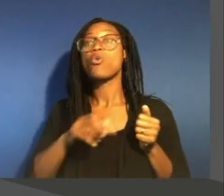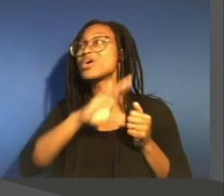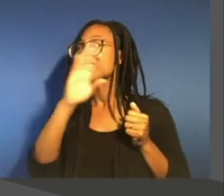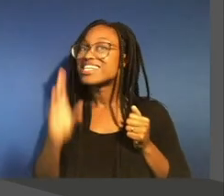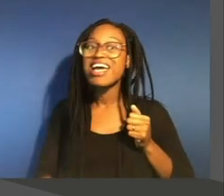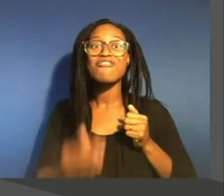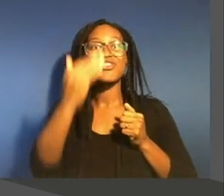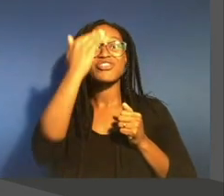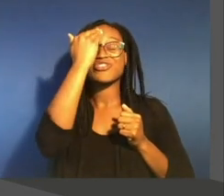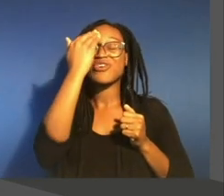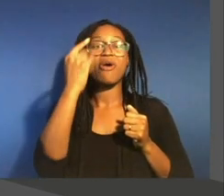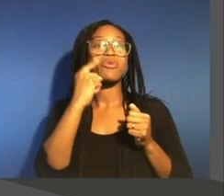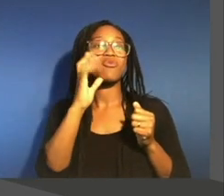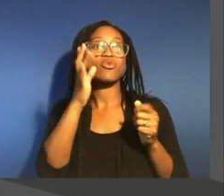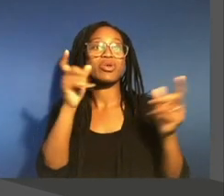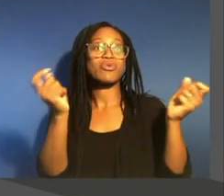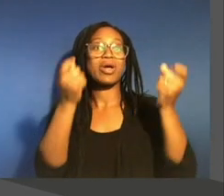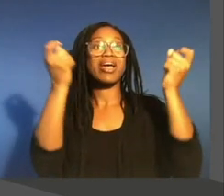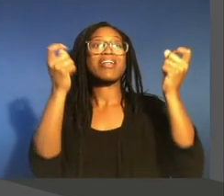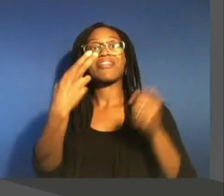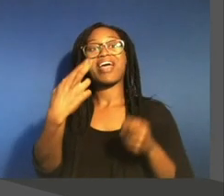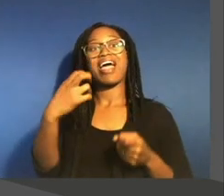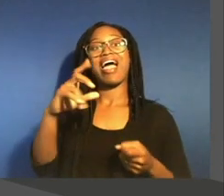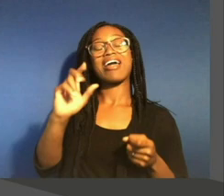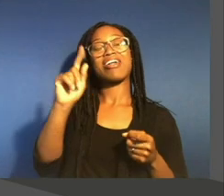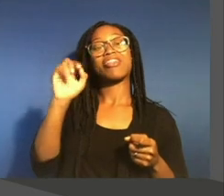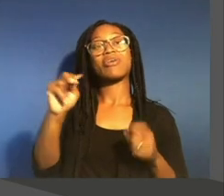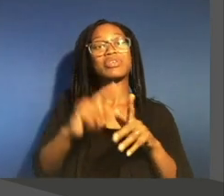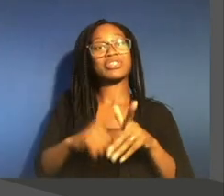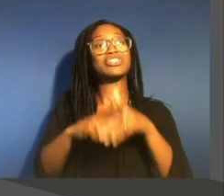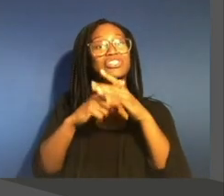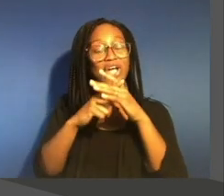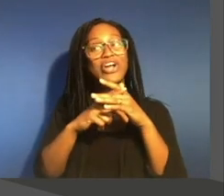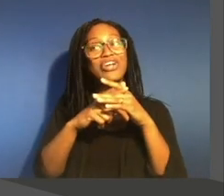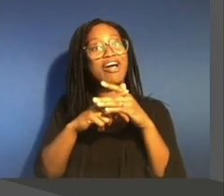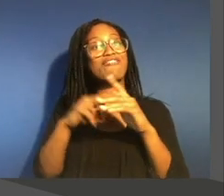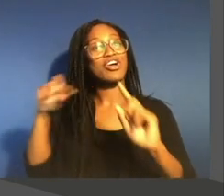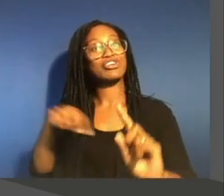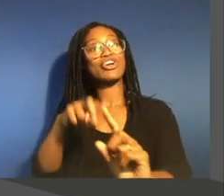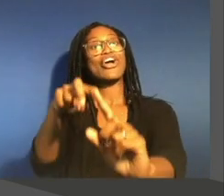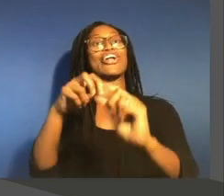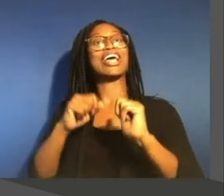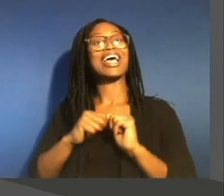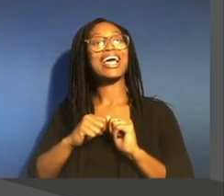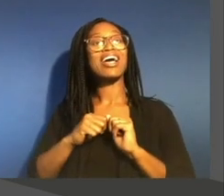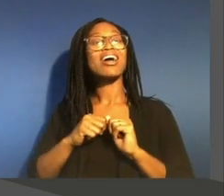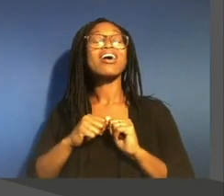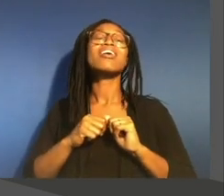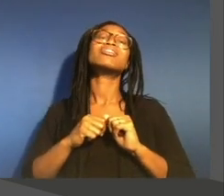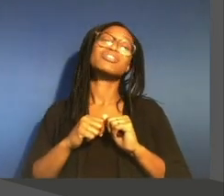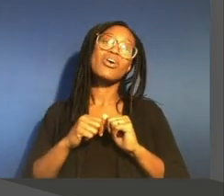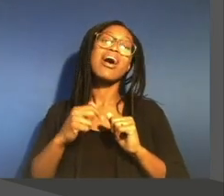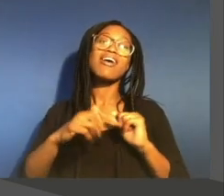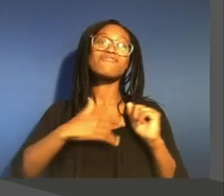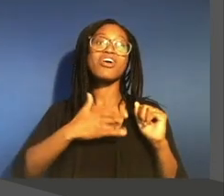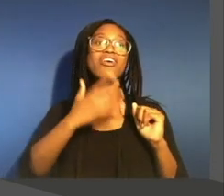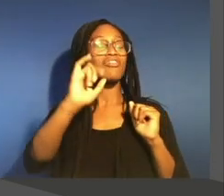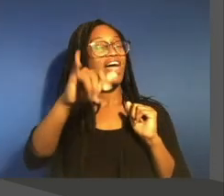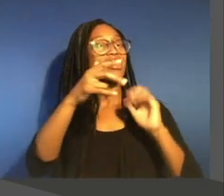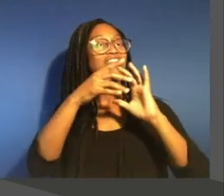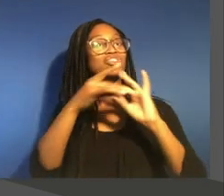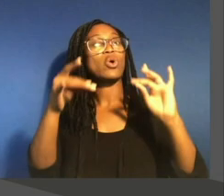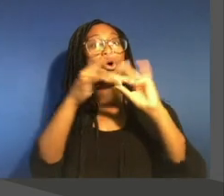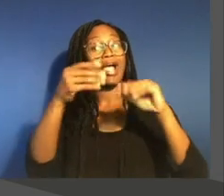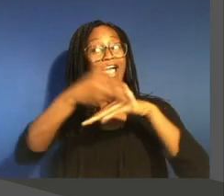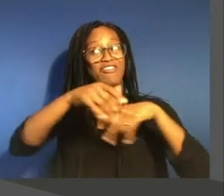the journey. After the hackathon, then I believe that this story evolved in a way that brought us together to